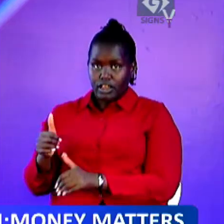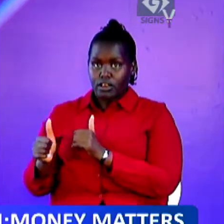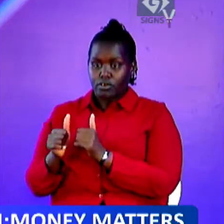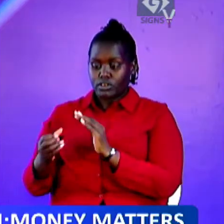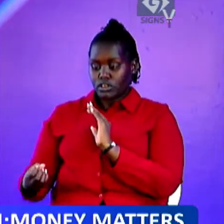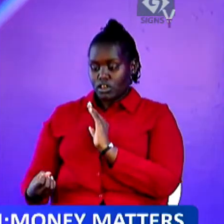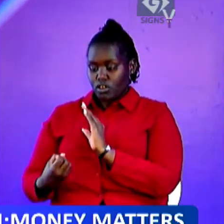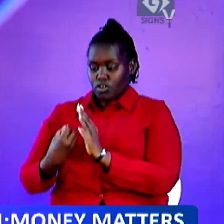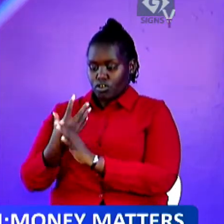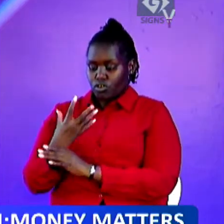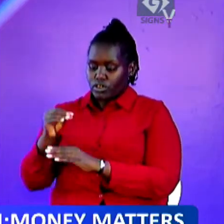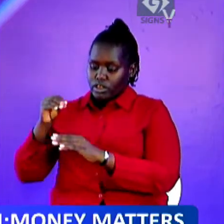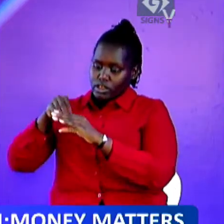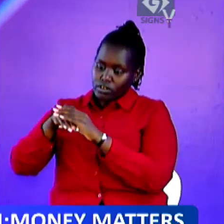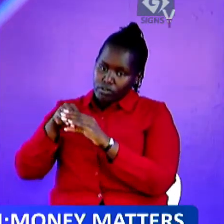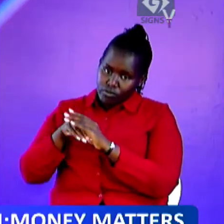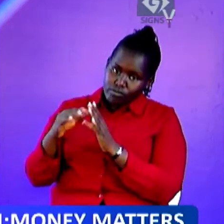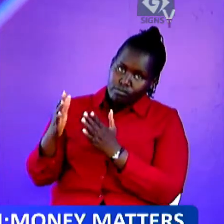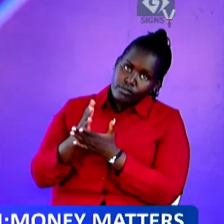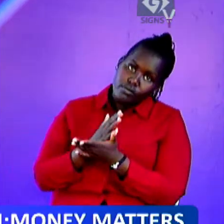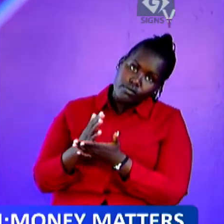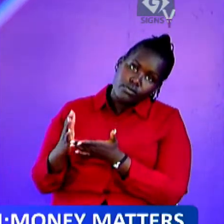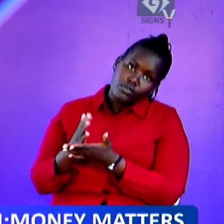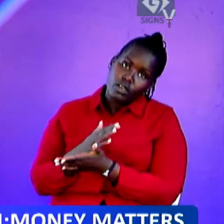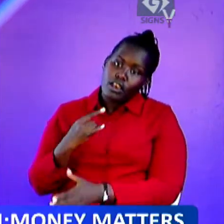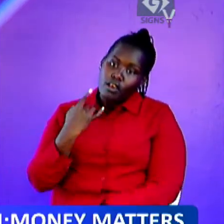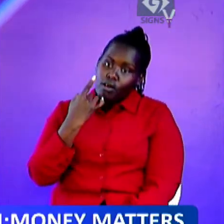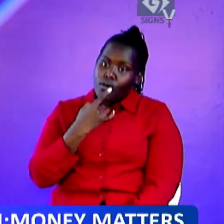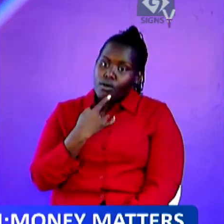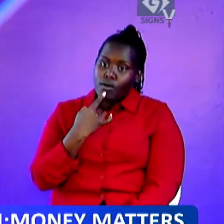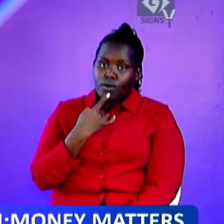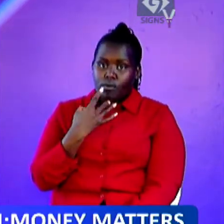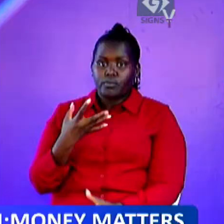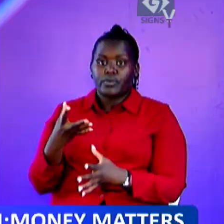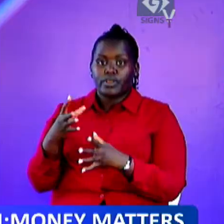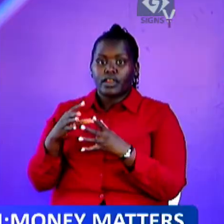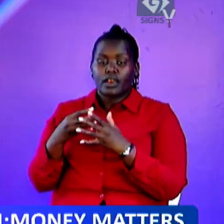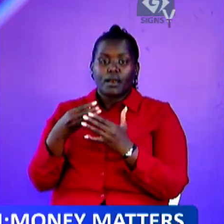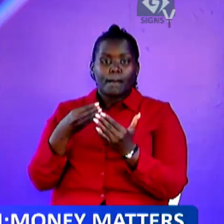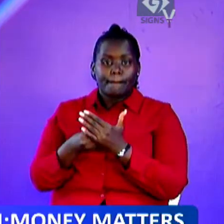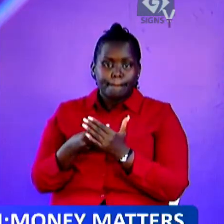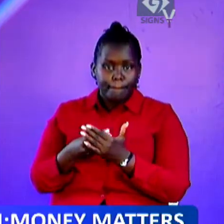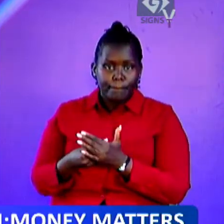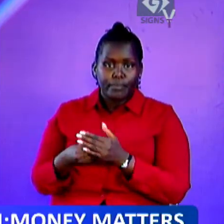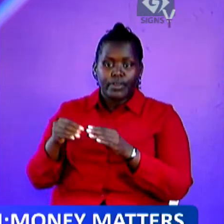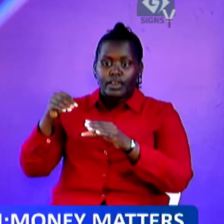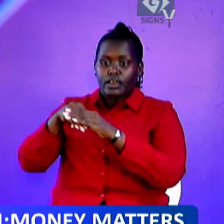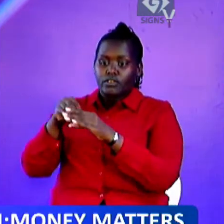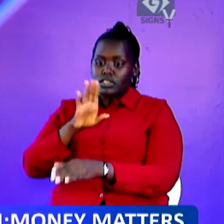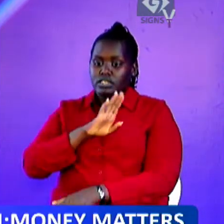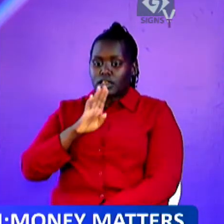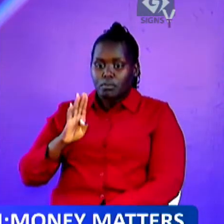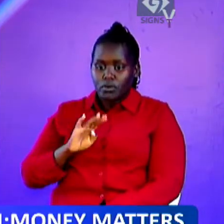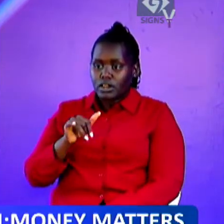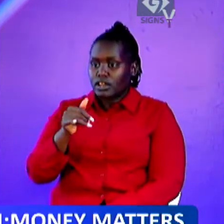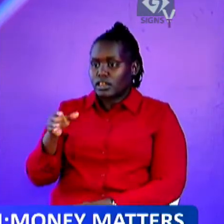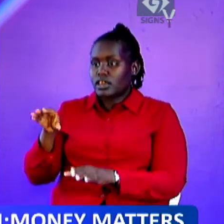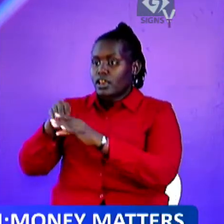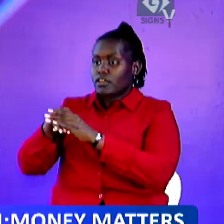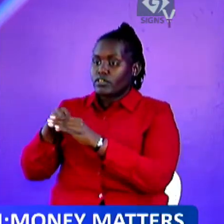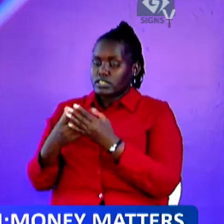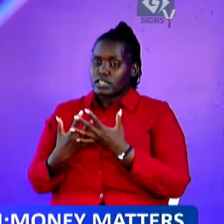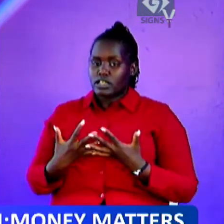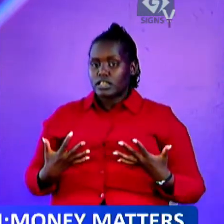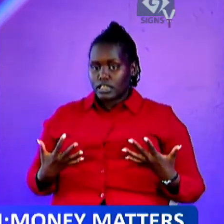growth, they invest in shares, whose objectives are, let's say, income, invest in bonds, others invest in property and that kind of